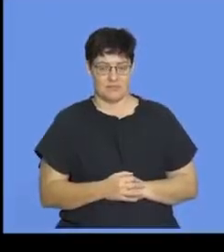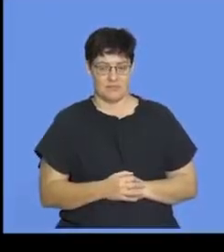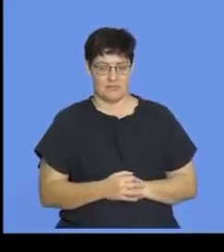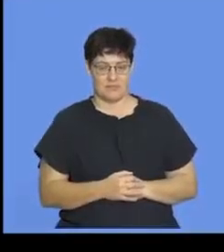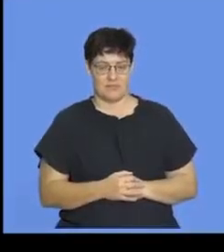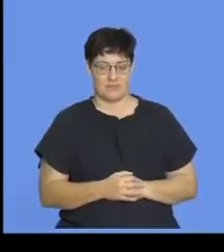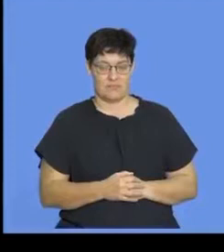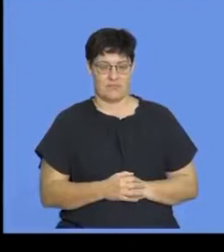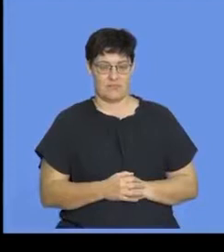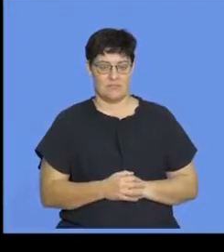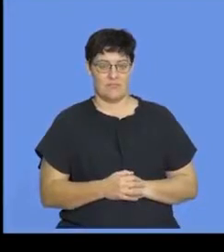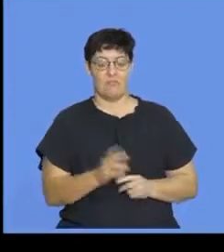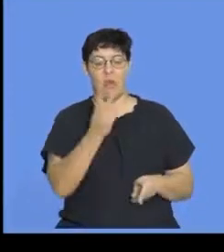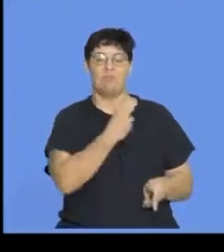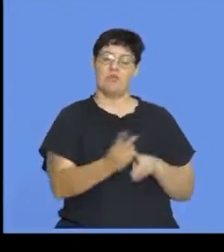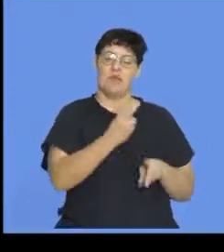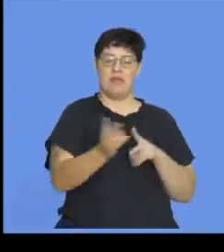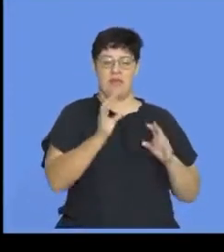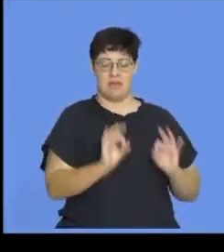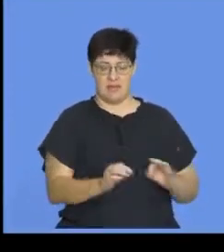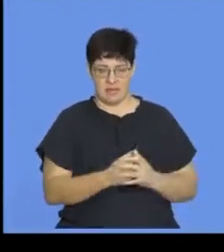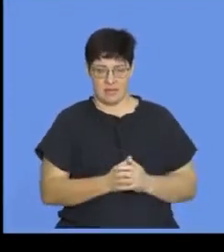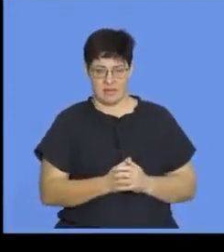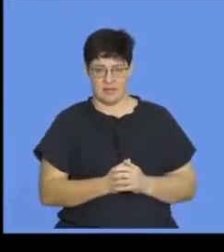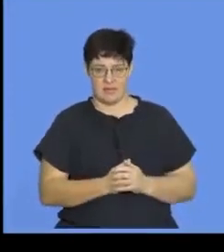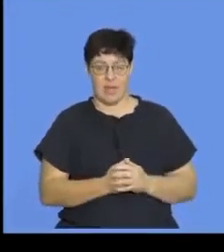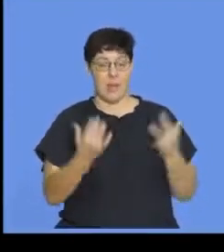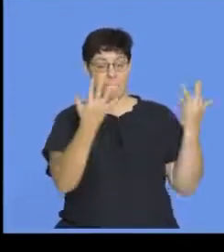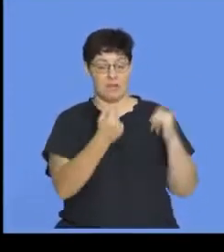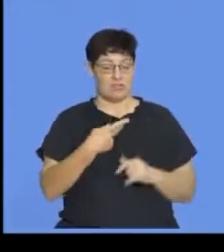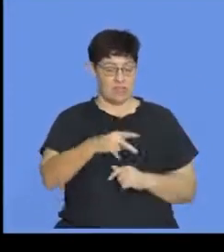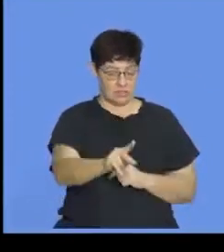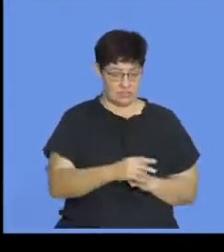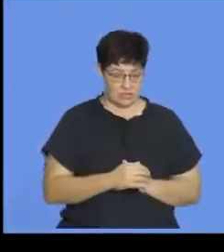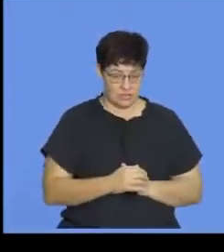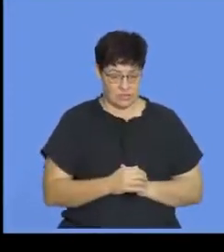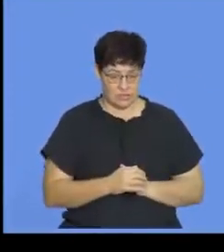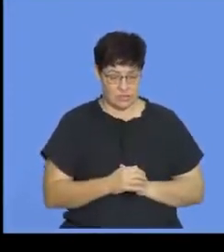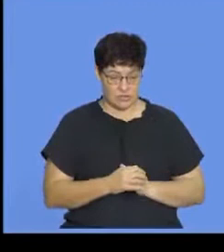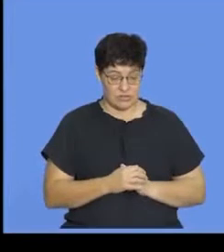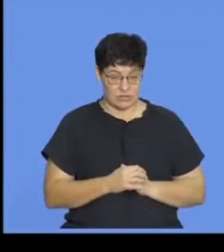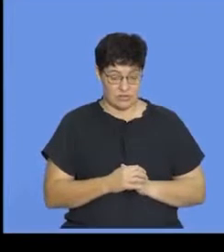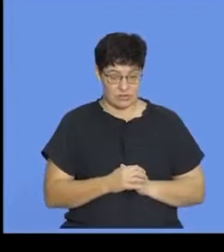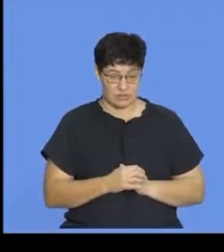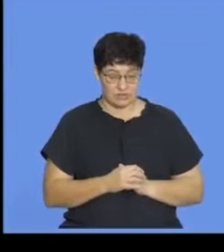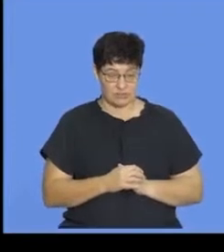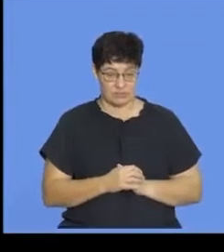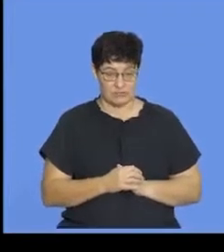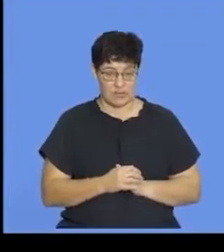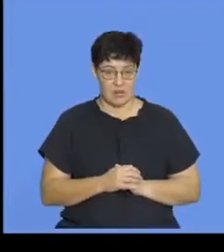Now, when you're preparing the cash budget, you must also calculate